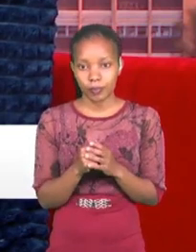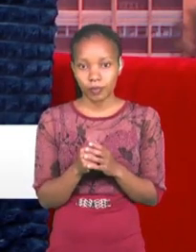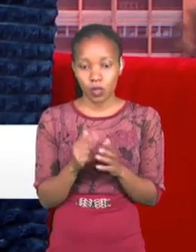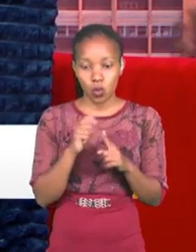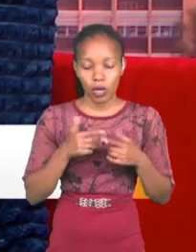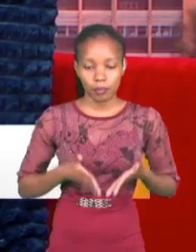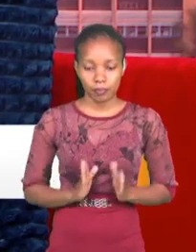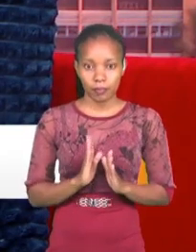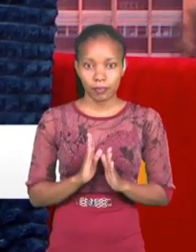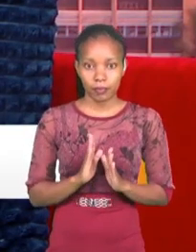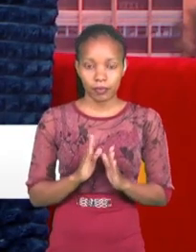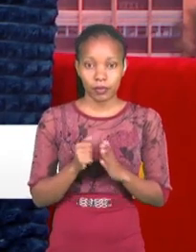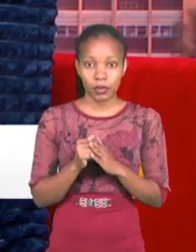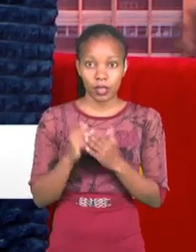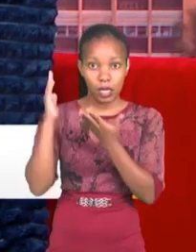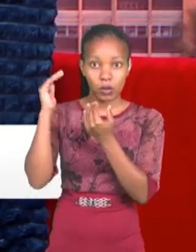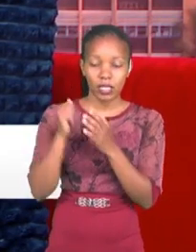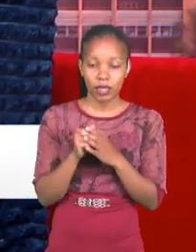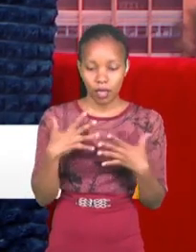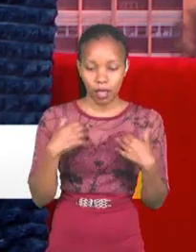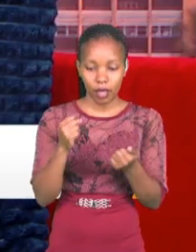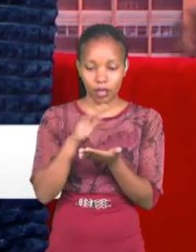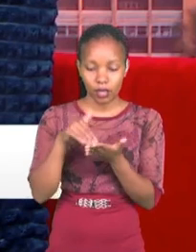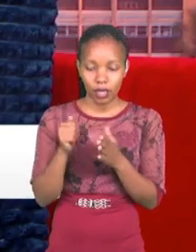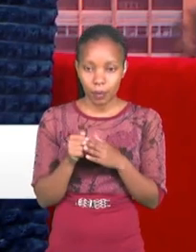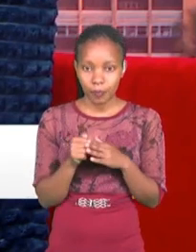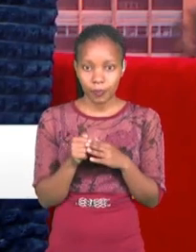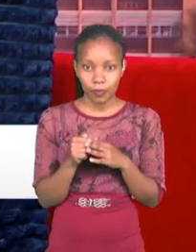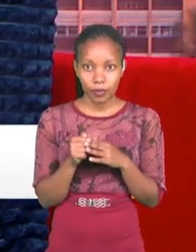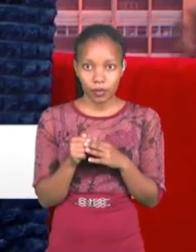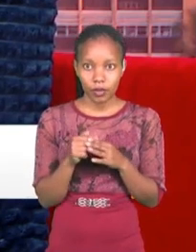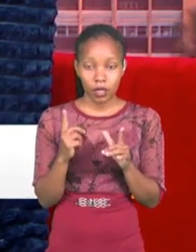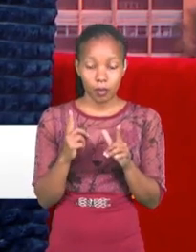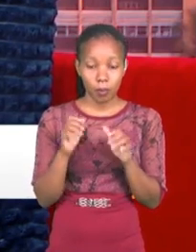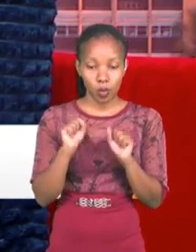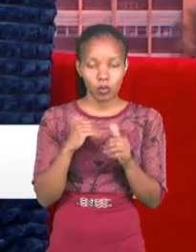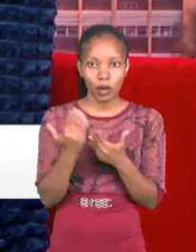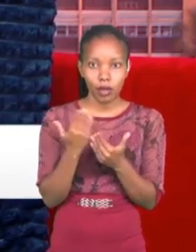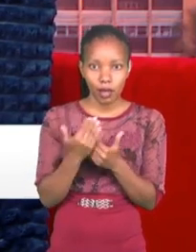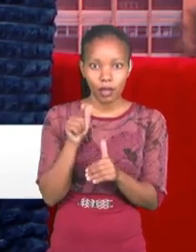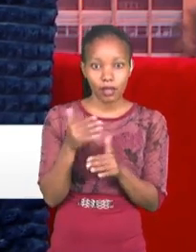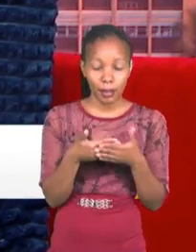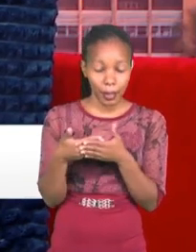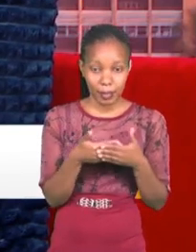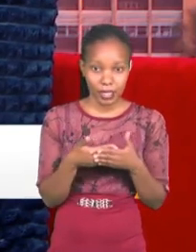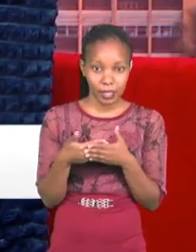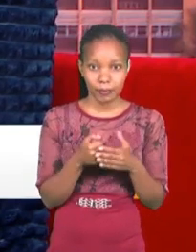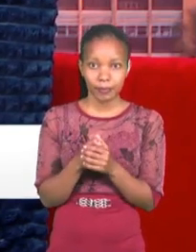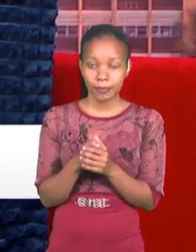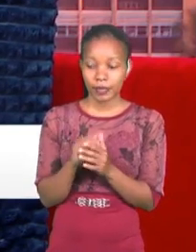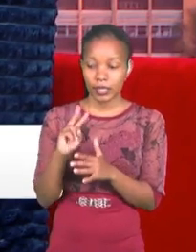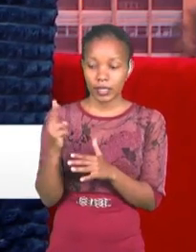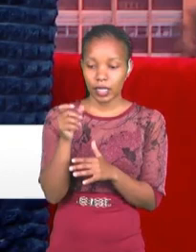delivery is anticipated in a health facility where the we can care of these babies. Okay. Second,